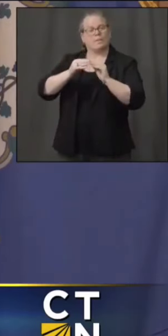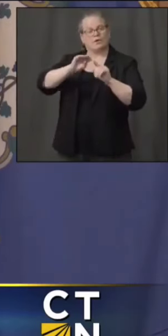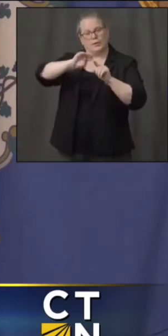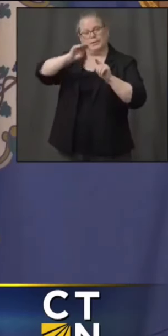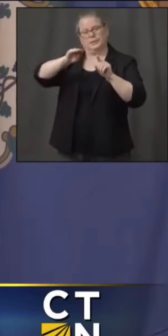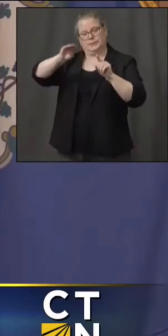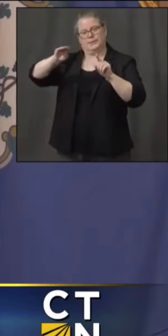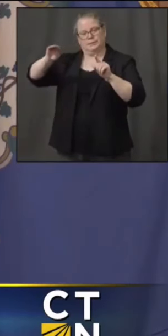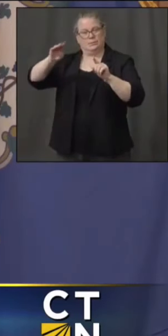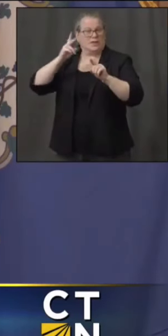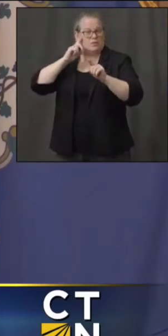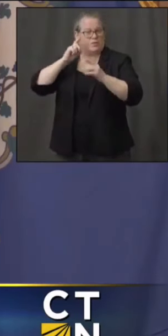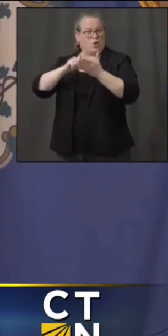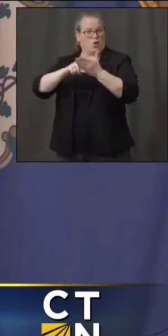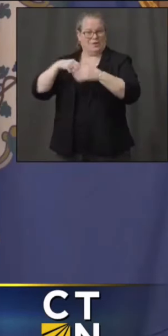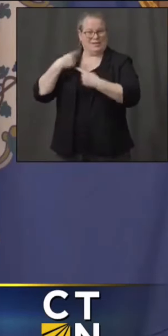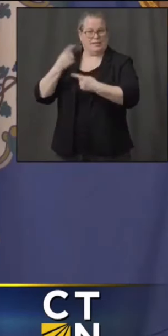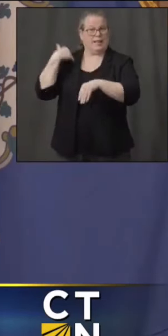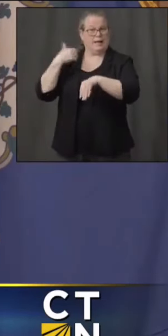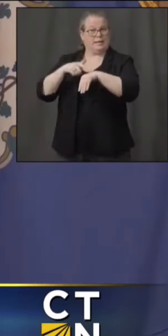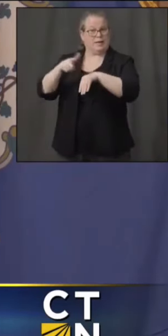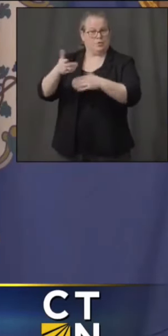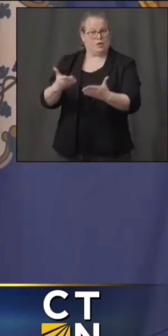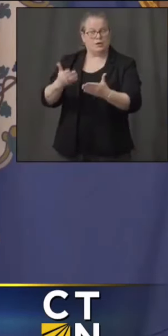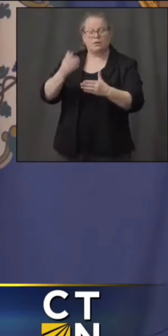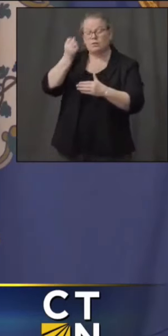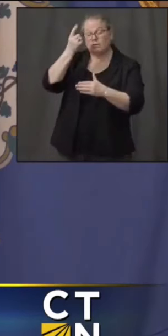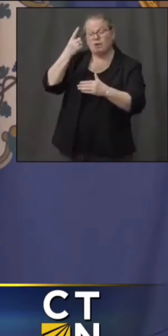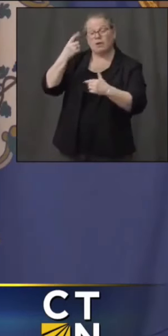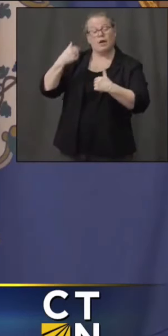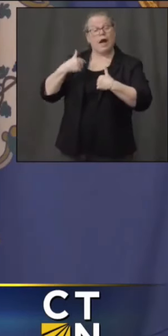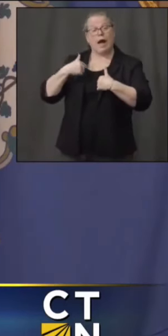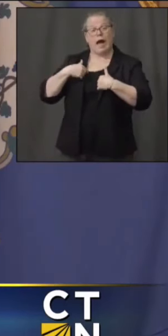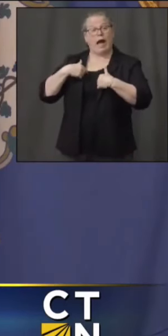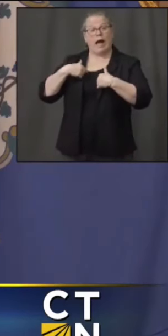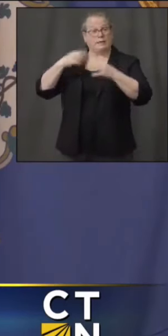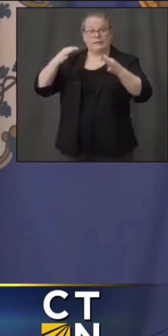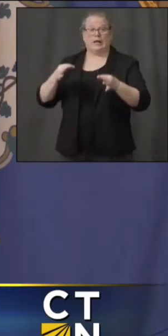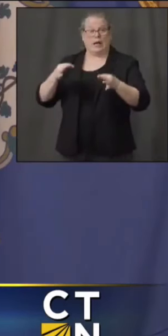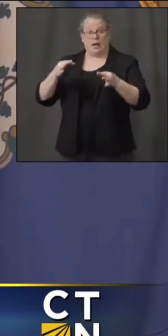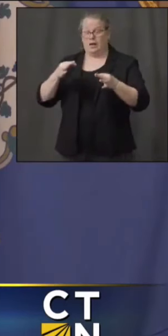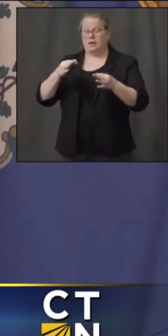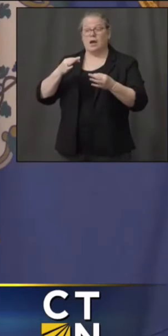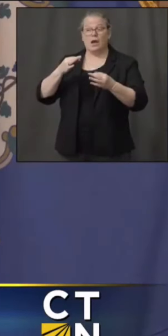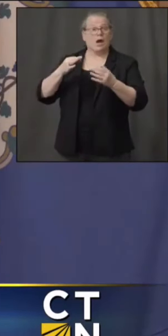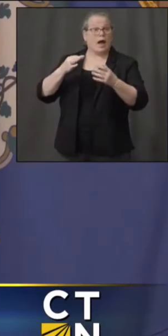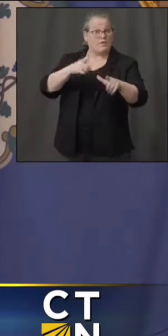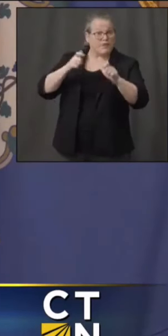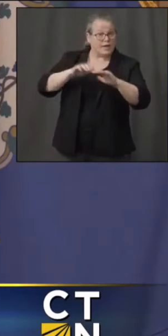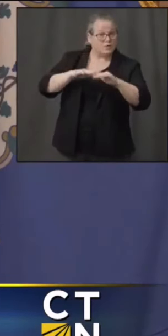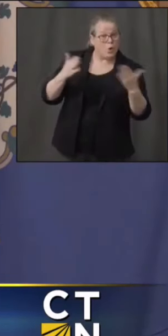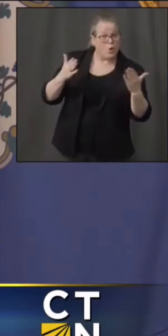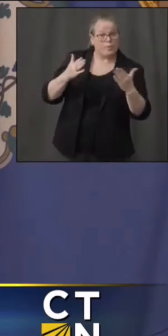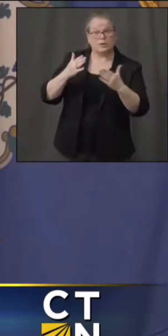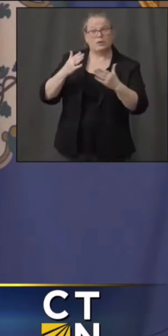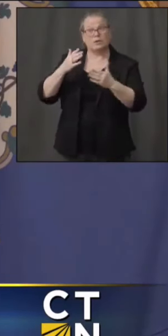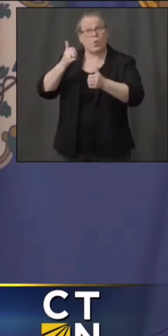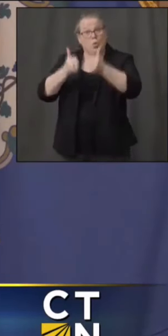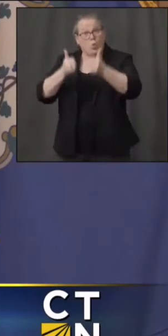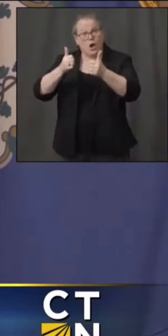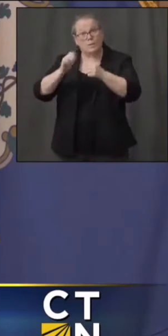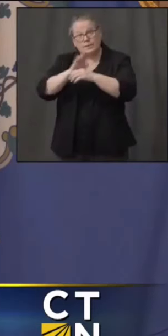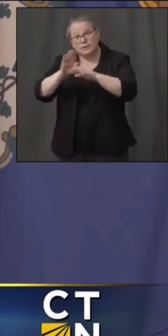Look, I'm making the call in terms of how fast we open, what we open, how we can do that safely, but I had to work